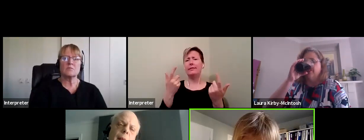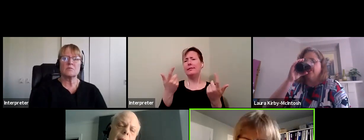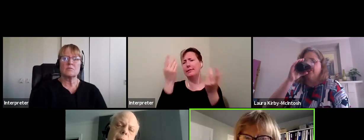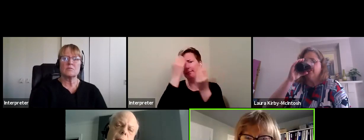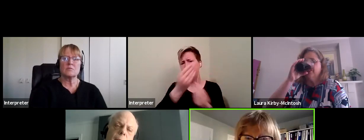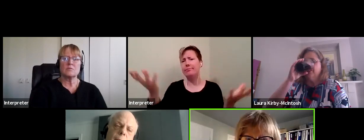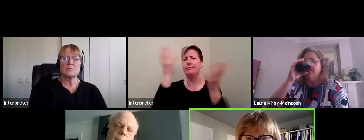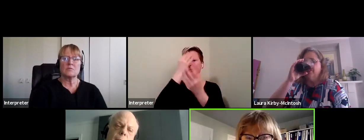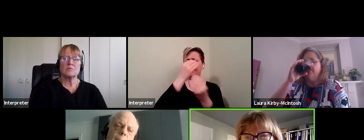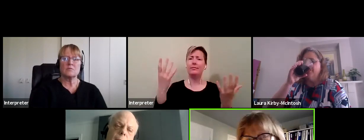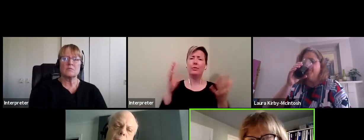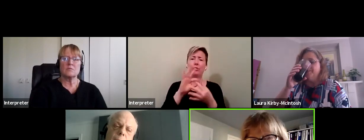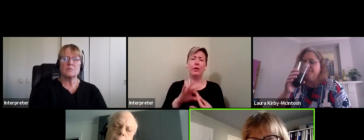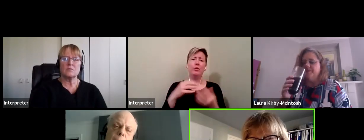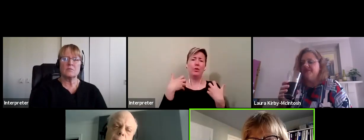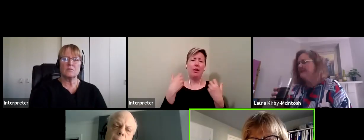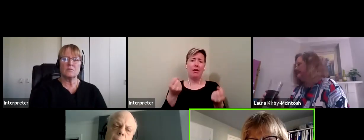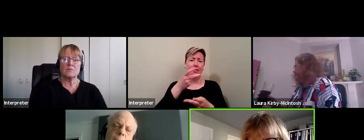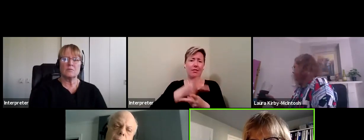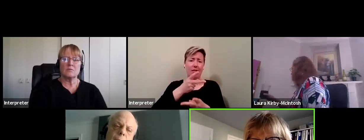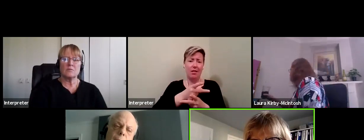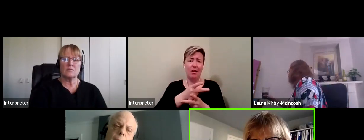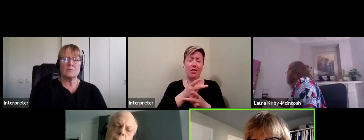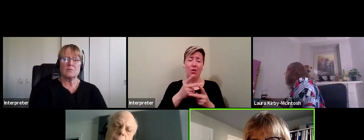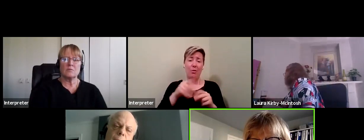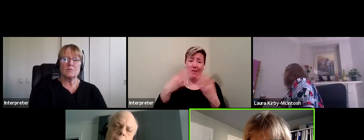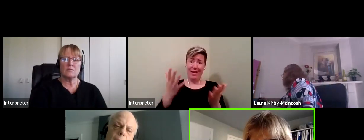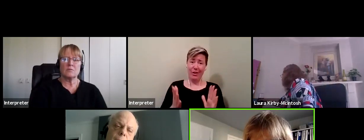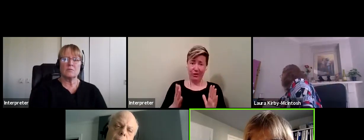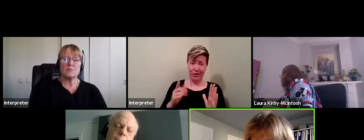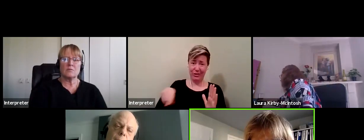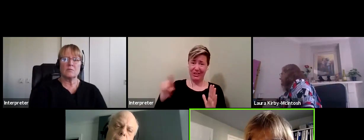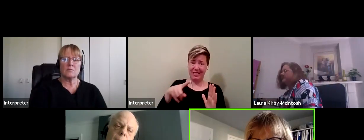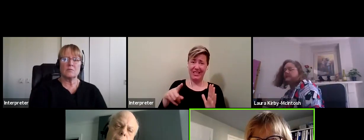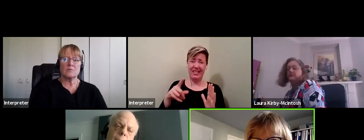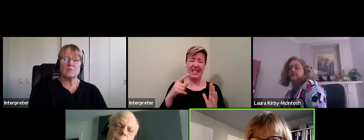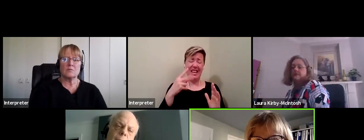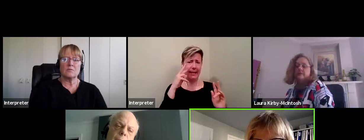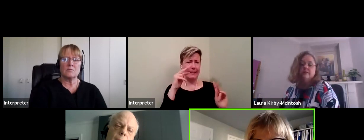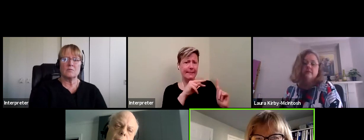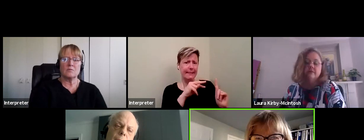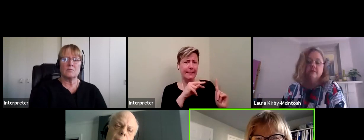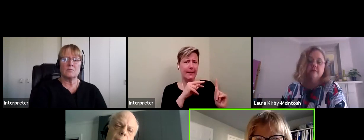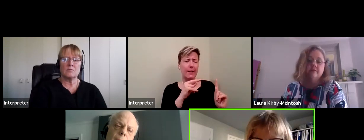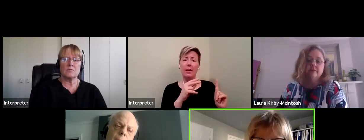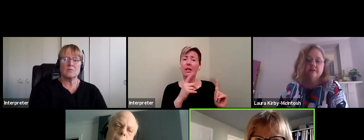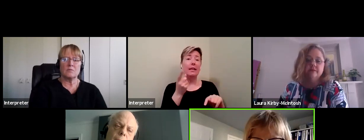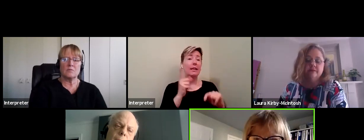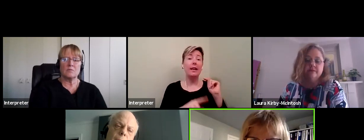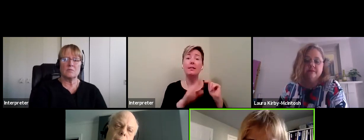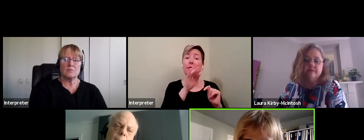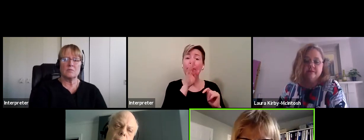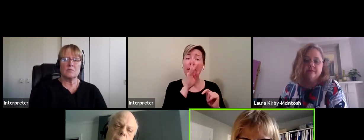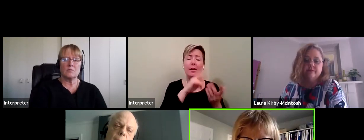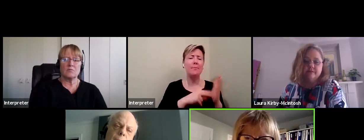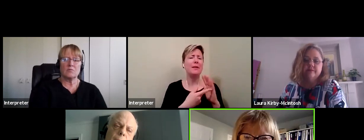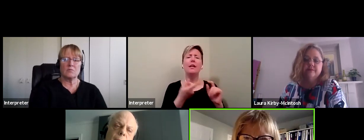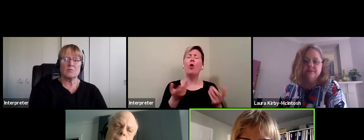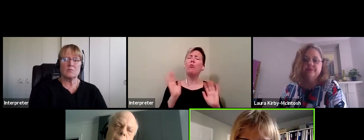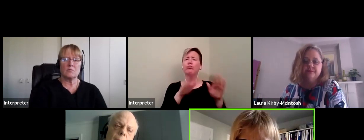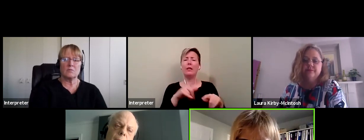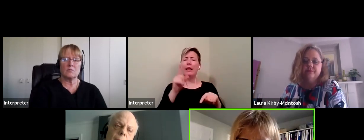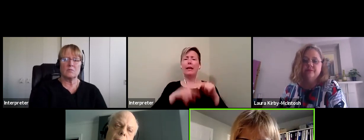healthcare providers equating the inability to speak as having an inability to make decisions